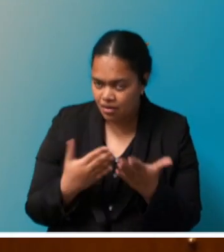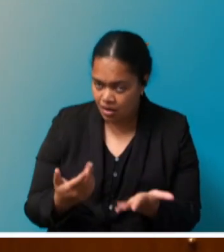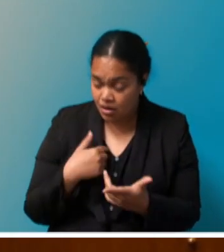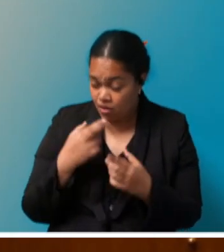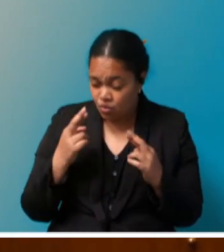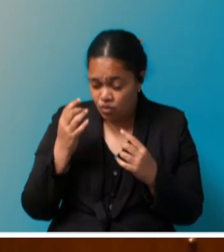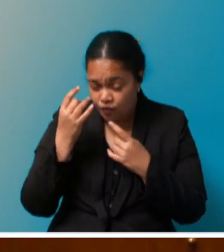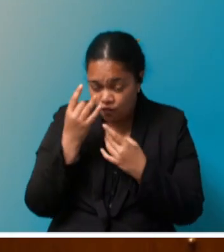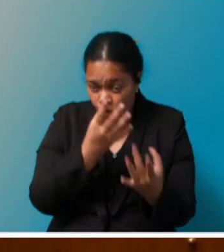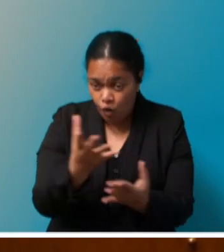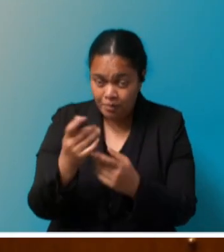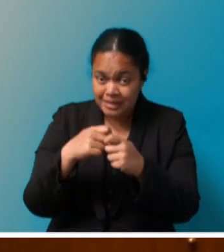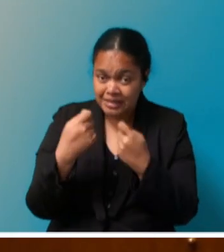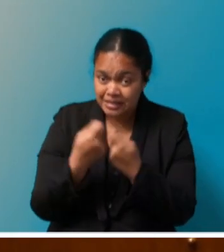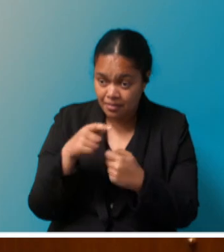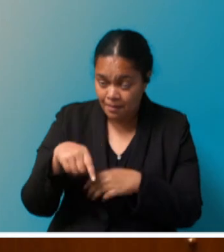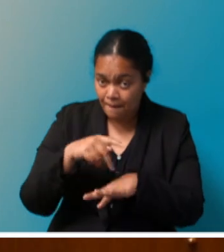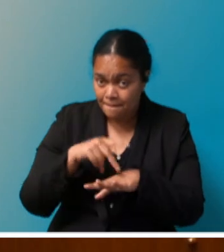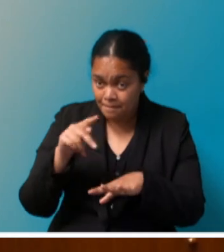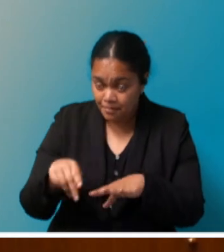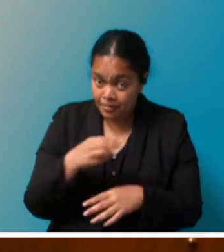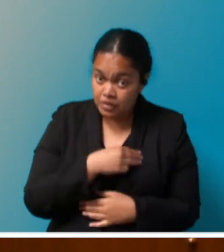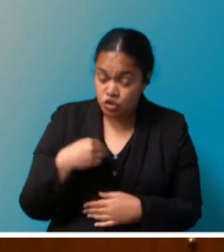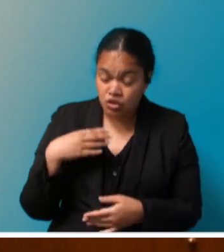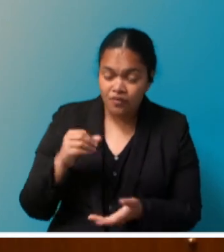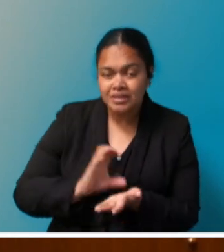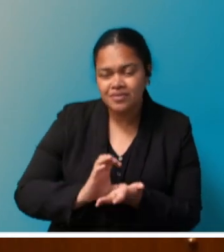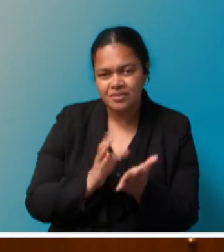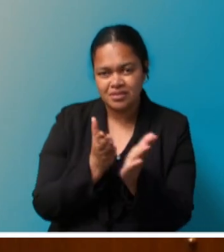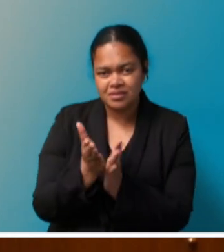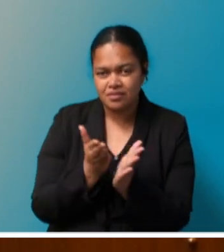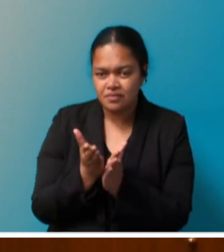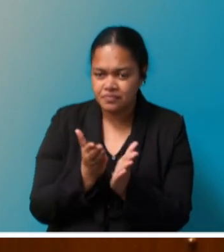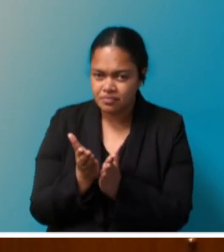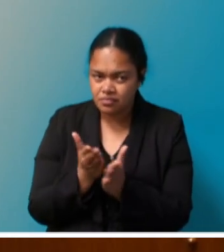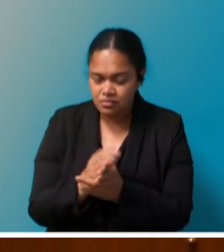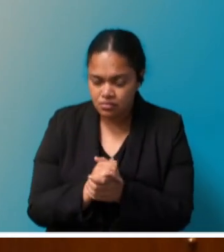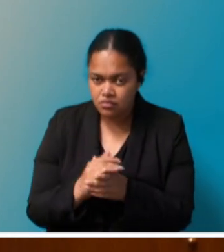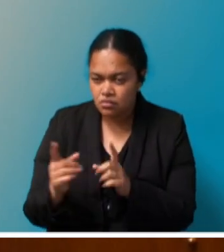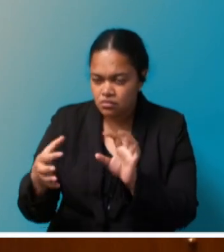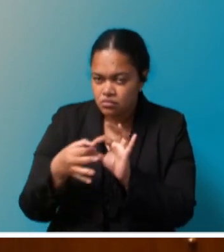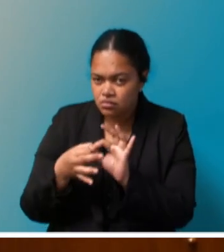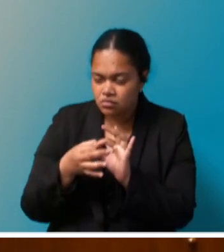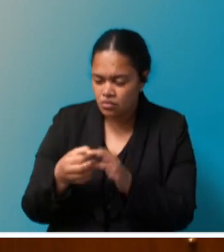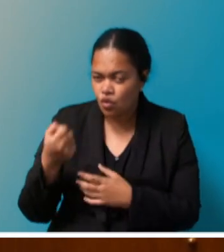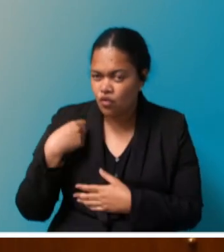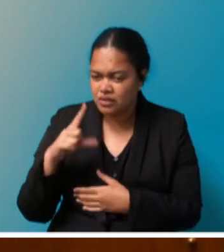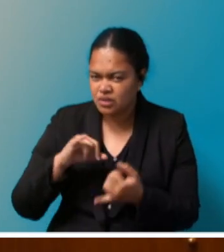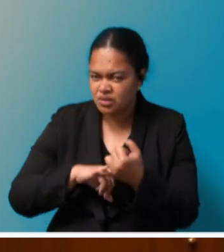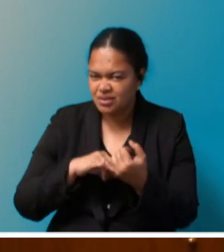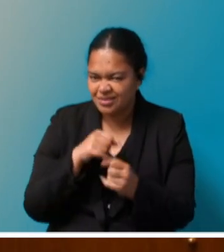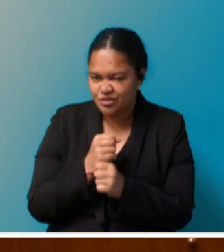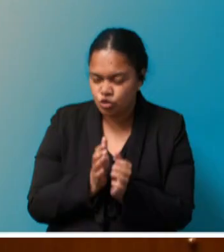this esteemed House that the Ministry of Civil Service, in close coordination with the Office of the Solicitor General,